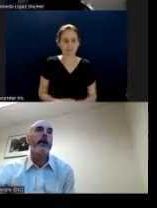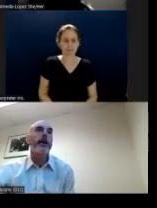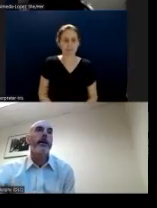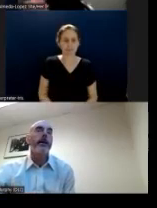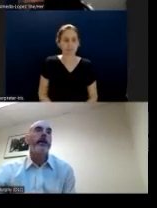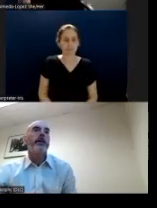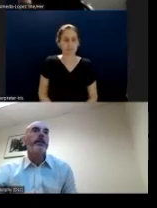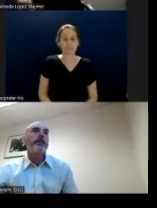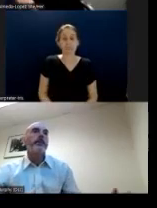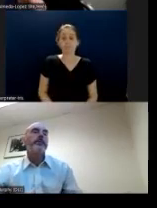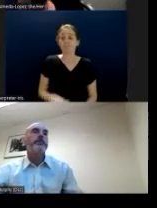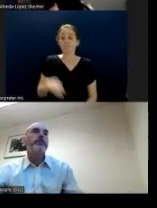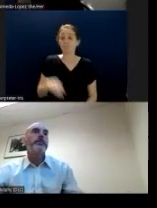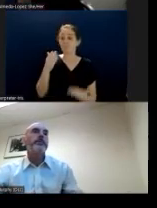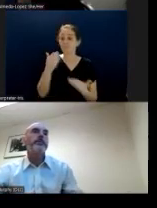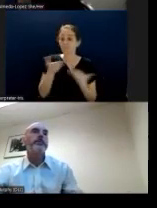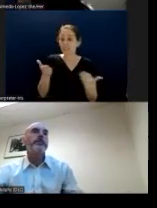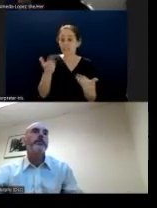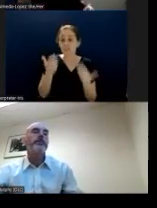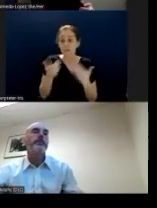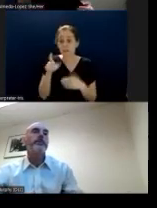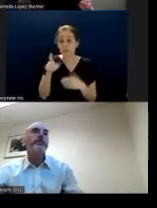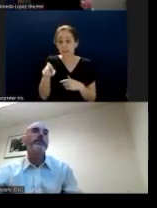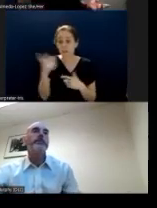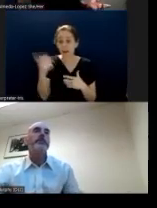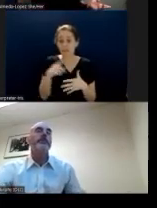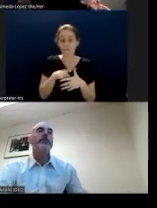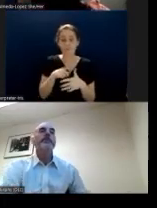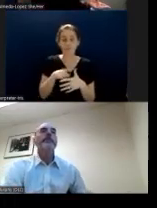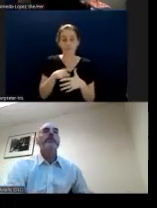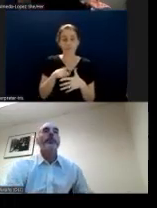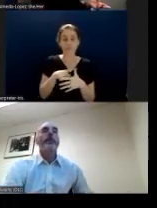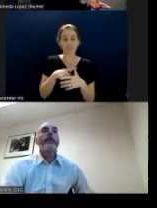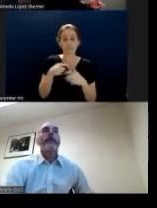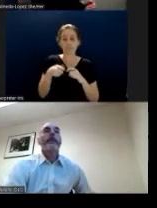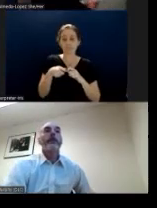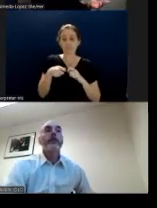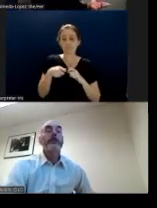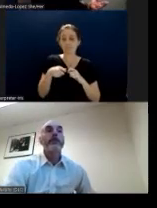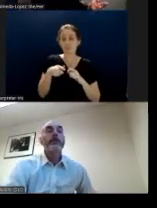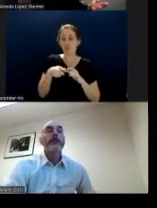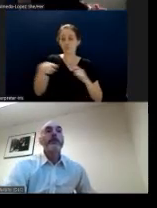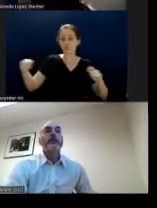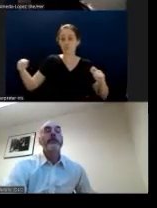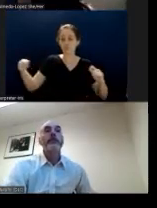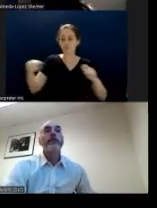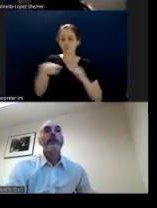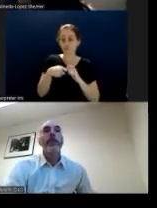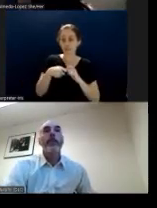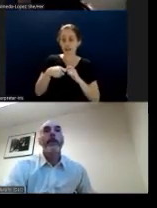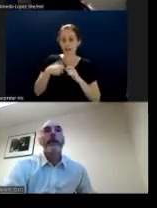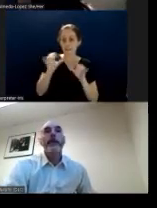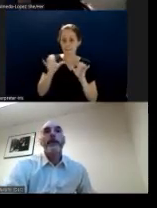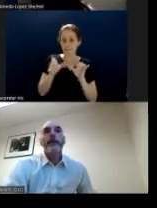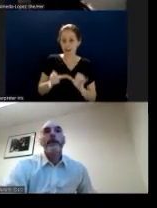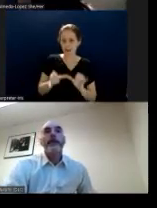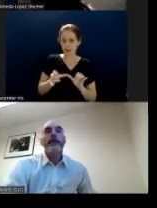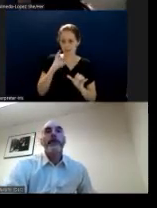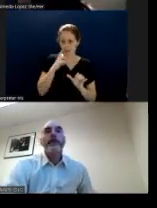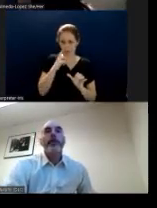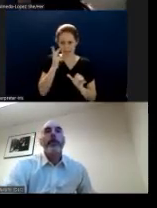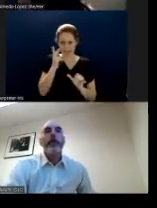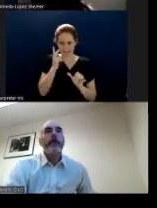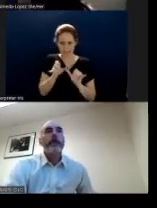And then tools you might need. So number one is preferably a retractable tape measure for taking the length and